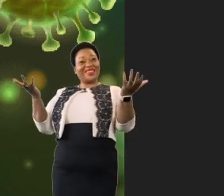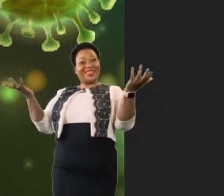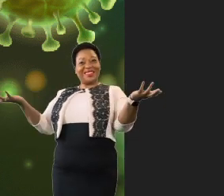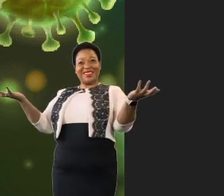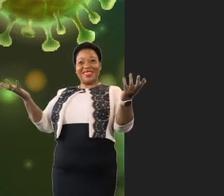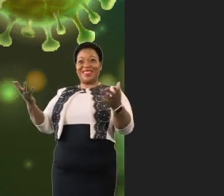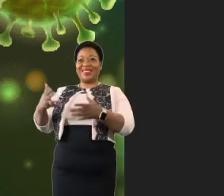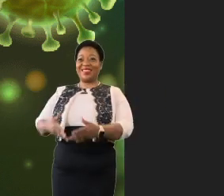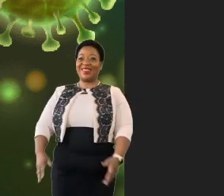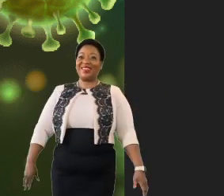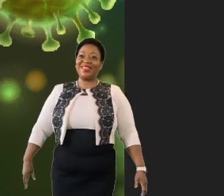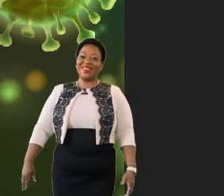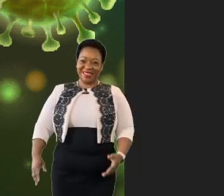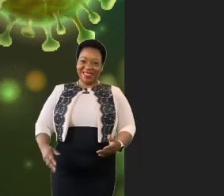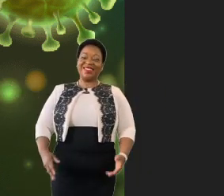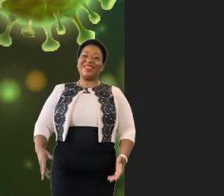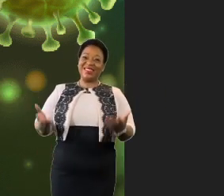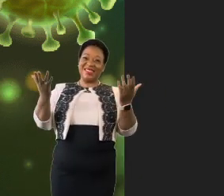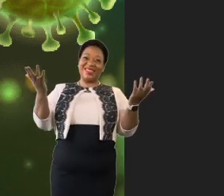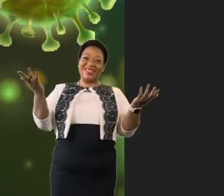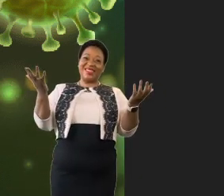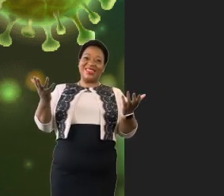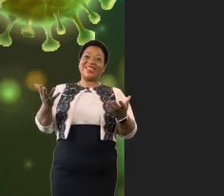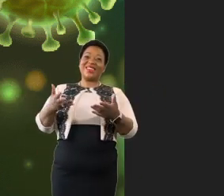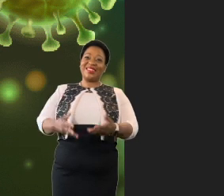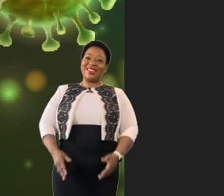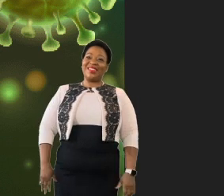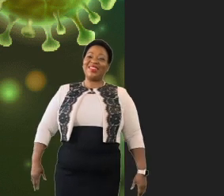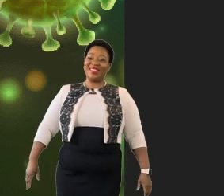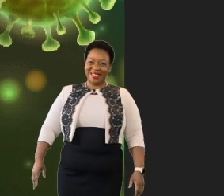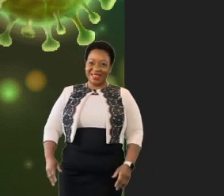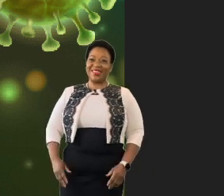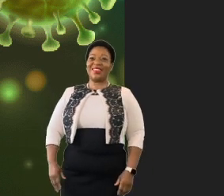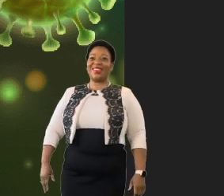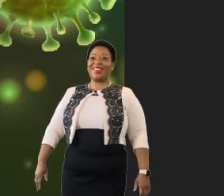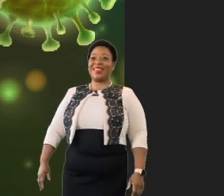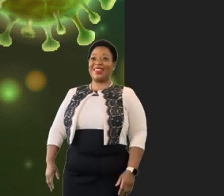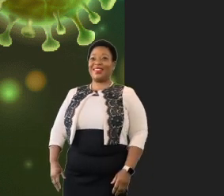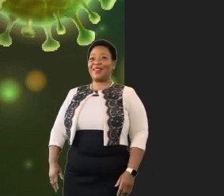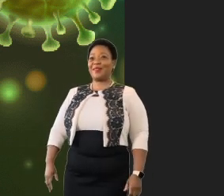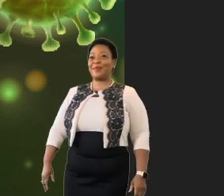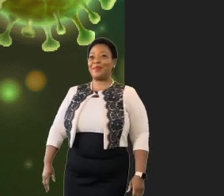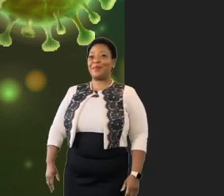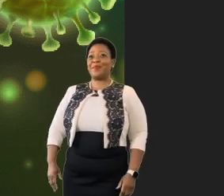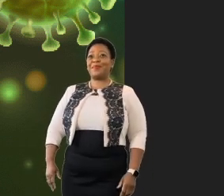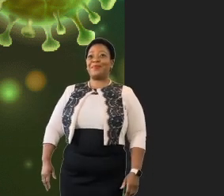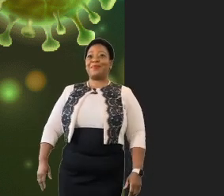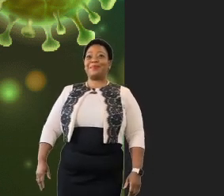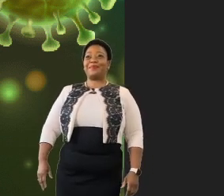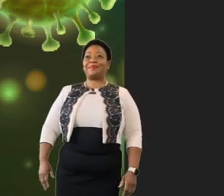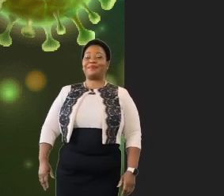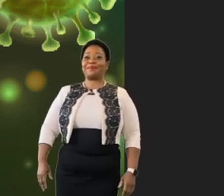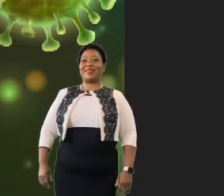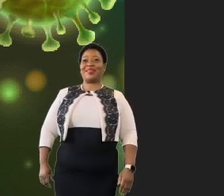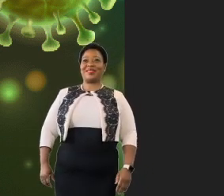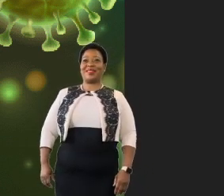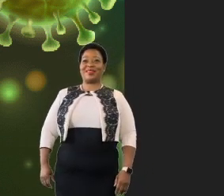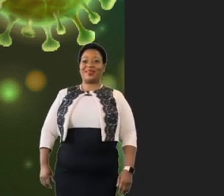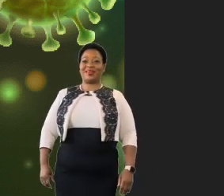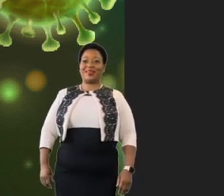some authority, be it a municipality and whoever. Then you don't want to use this structure as